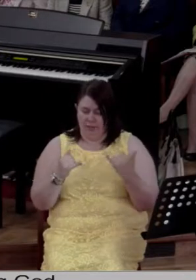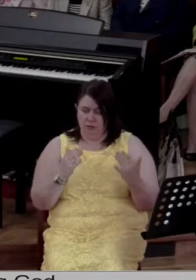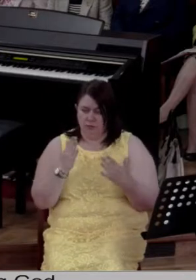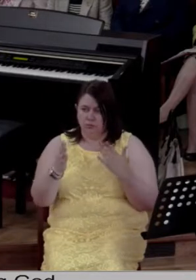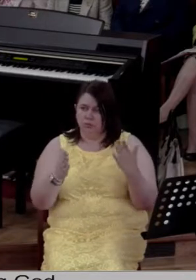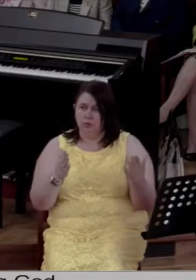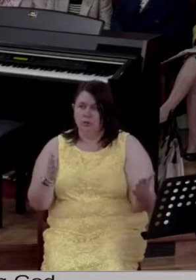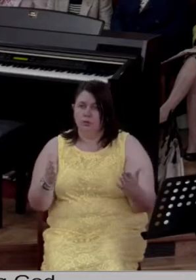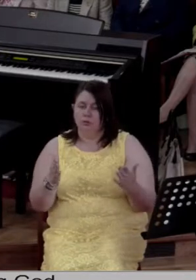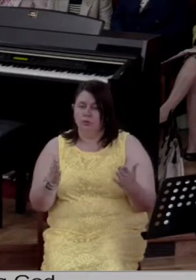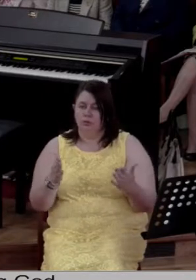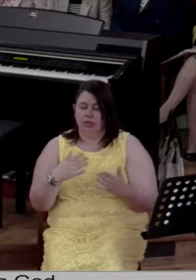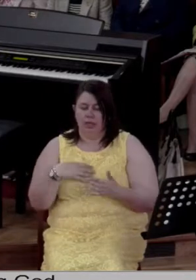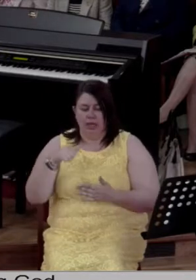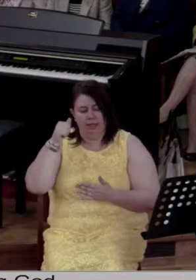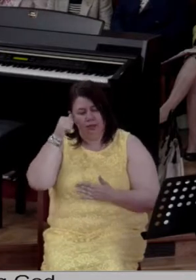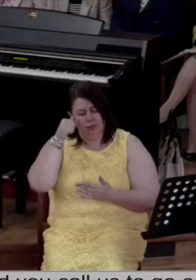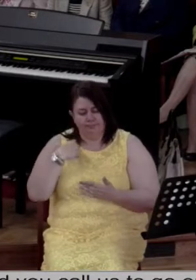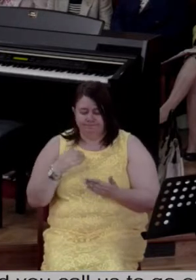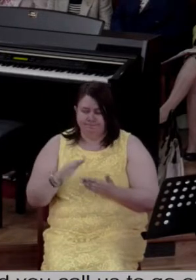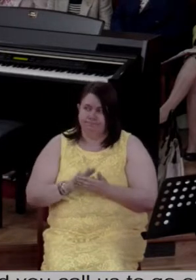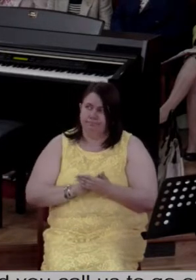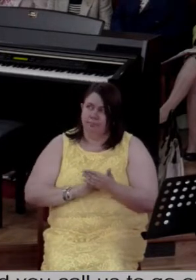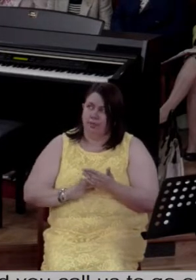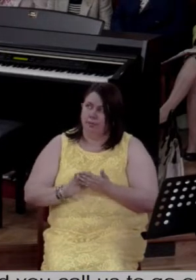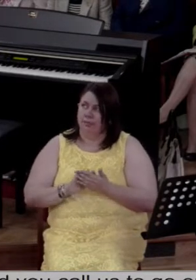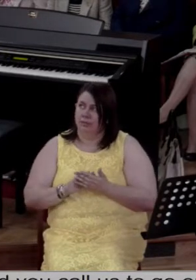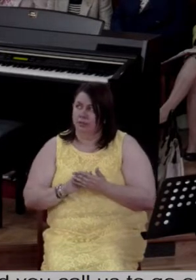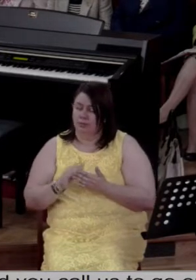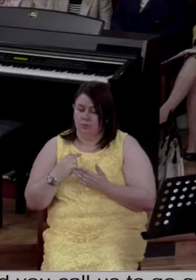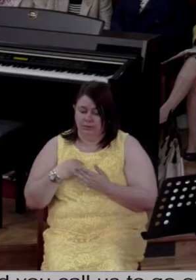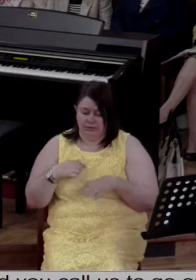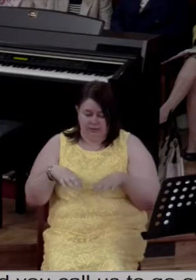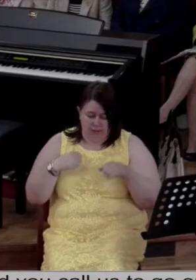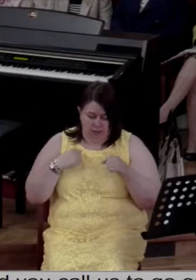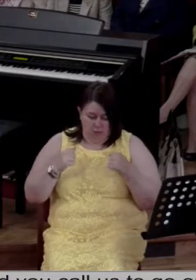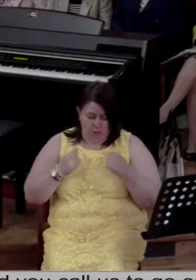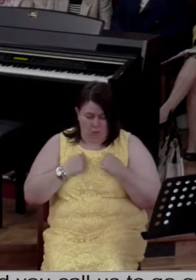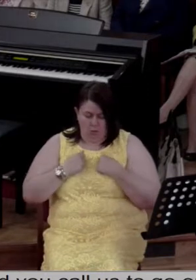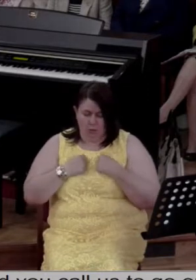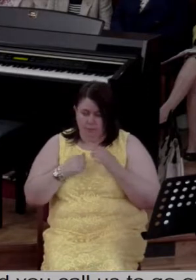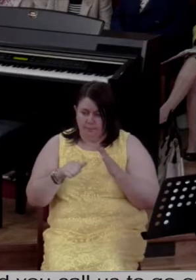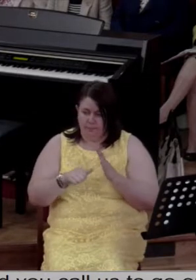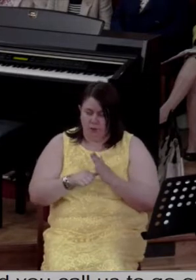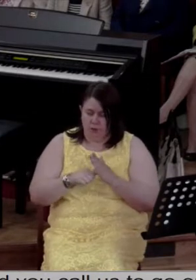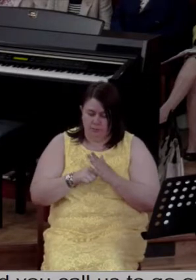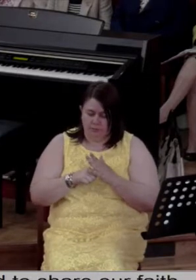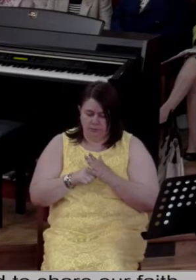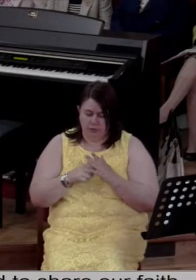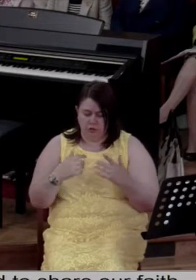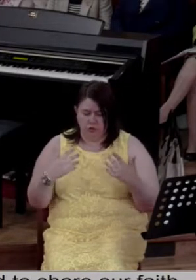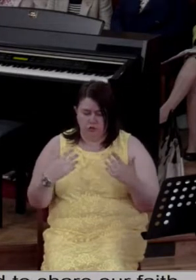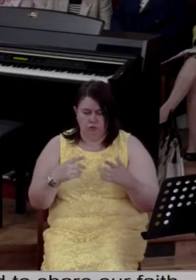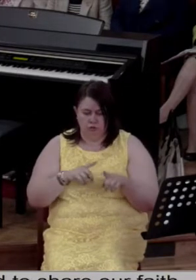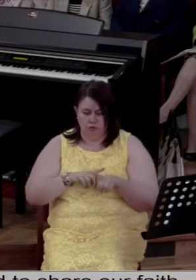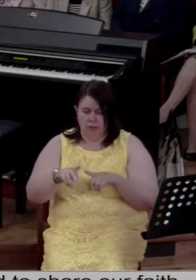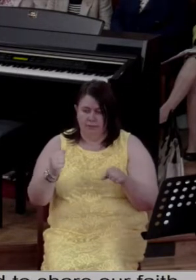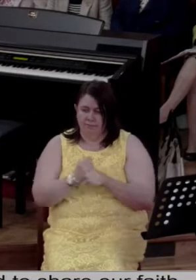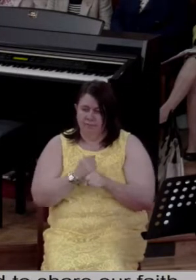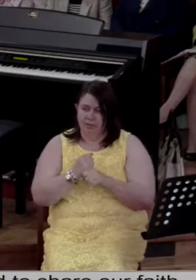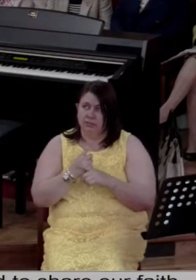Forgive us that so easily we turn in on ourselves as individuals and as a congregation,